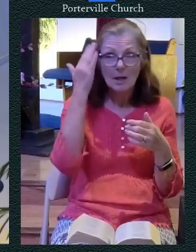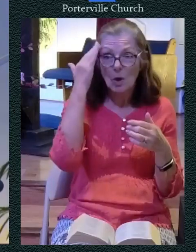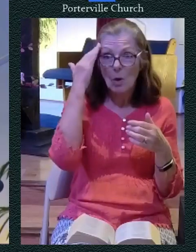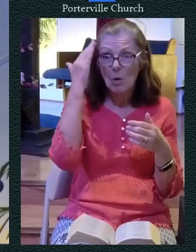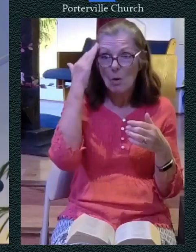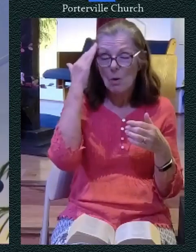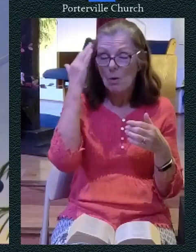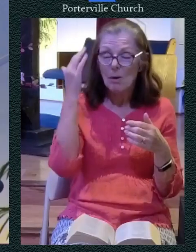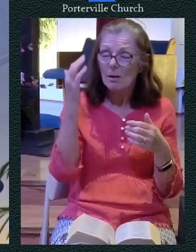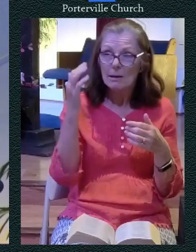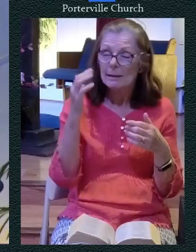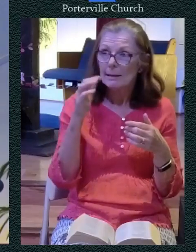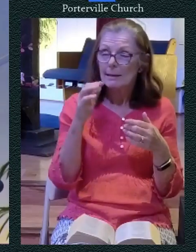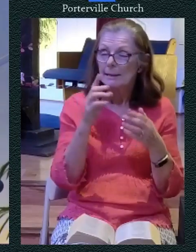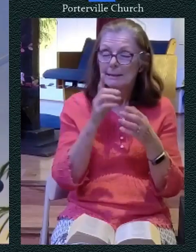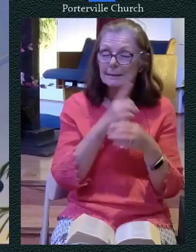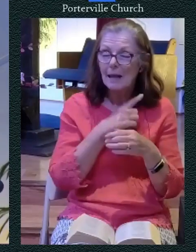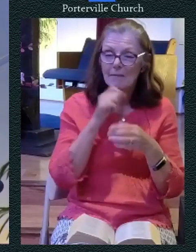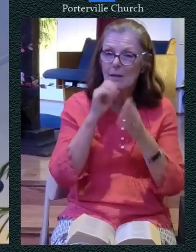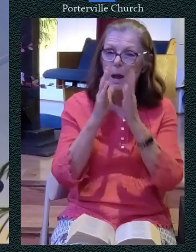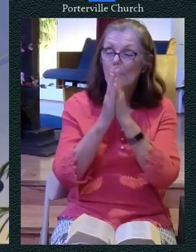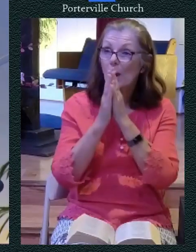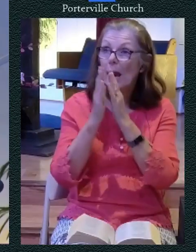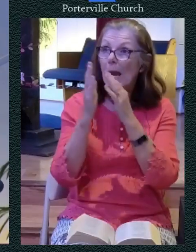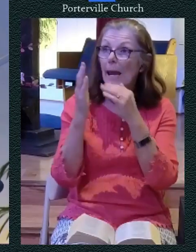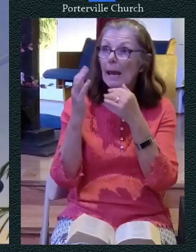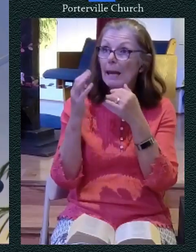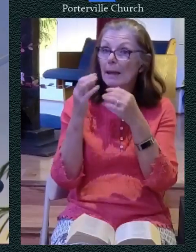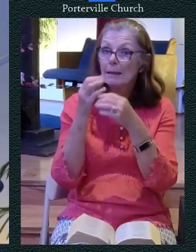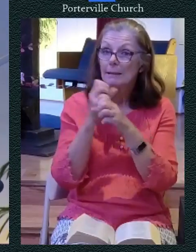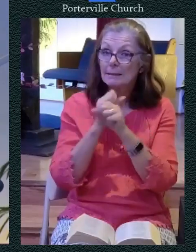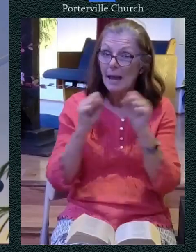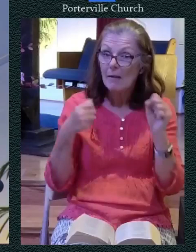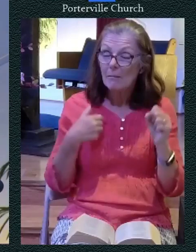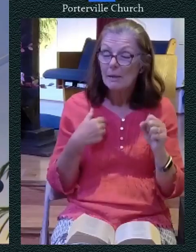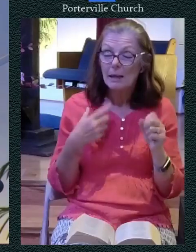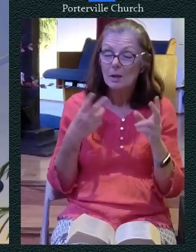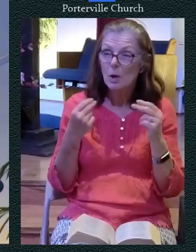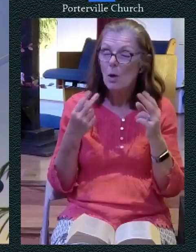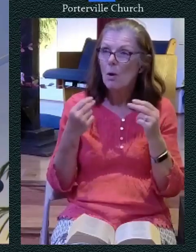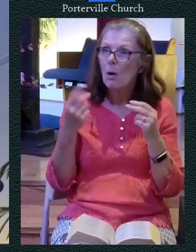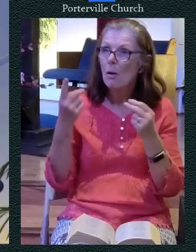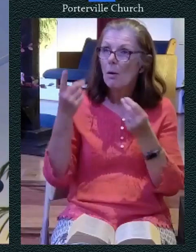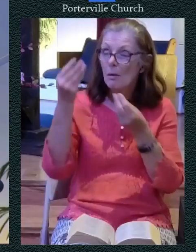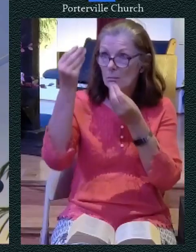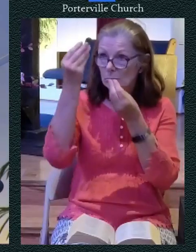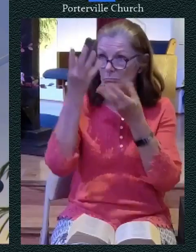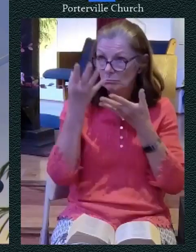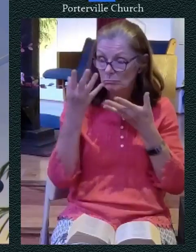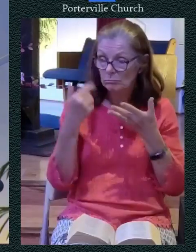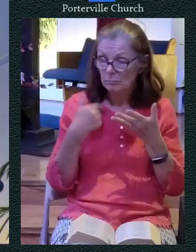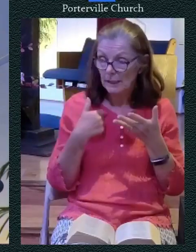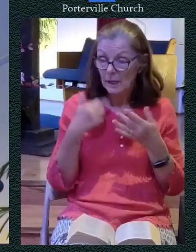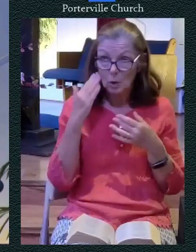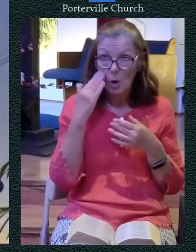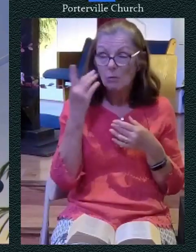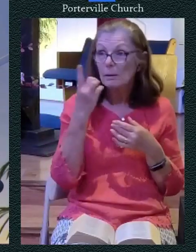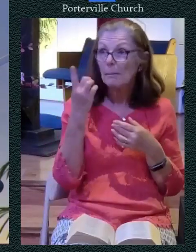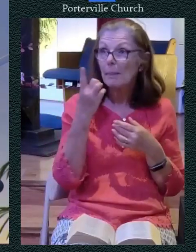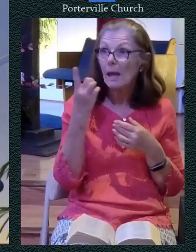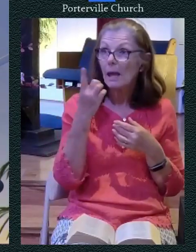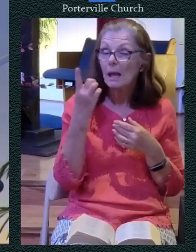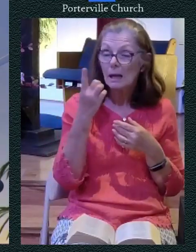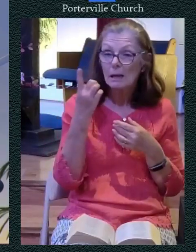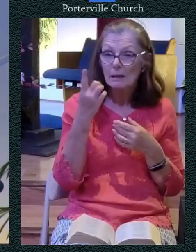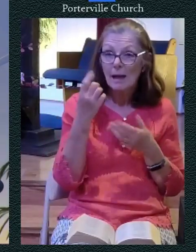or "deliver me from that," or "heal me from this." No, he's saying, "Make me to know something. Make me